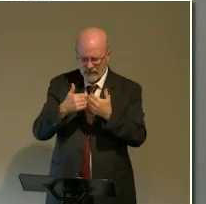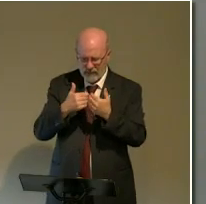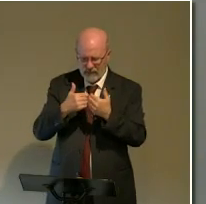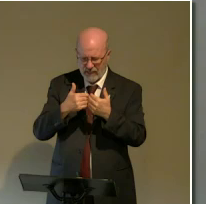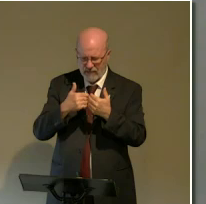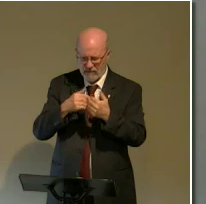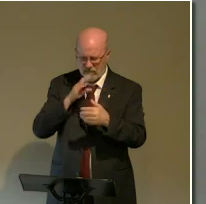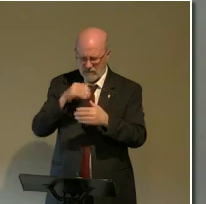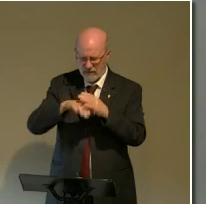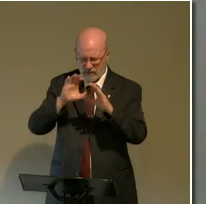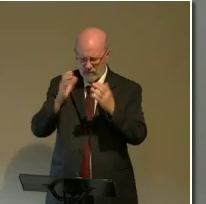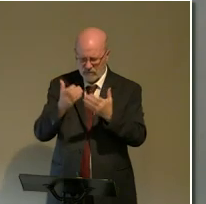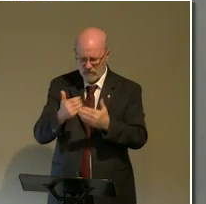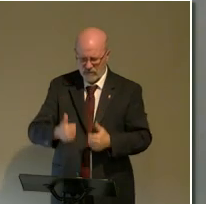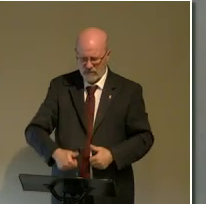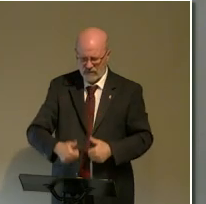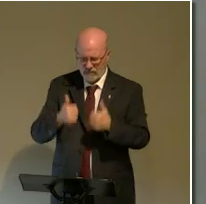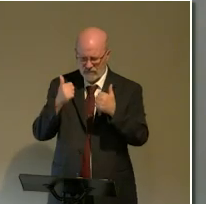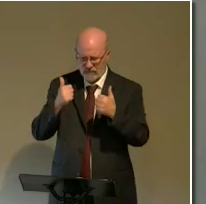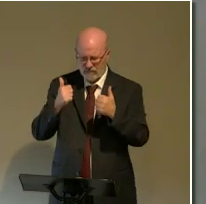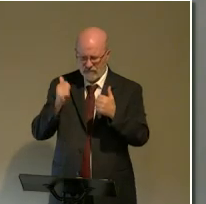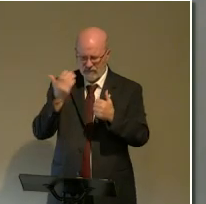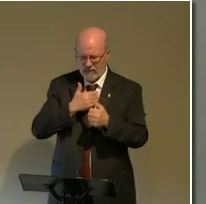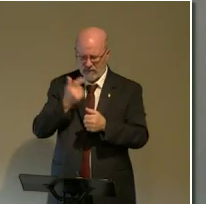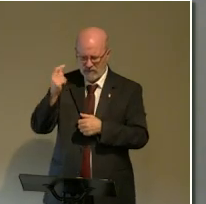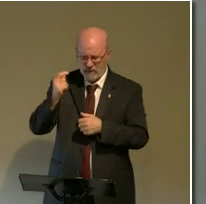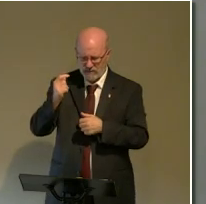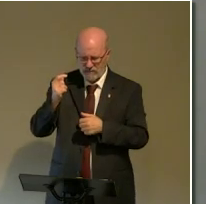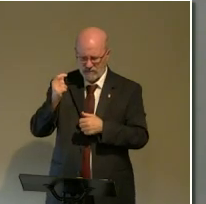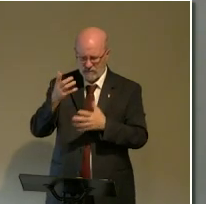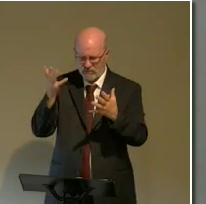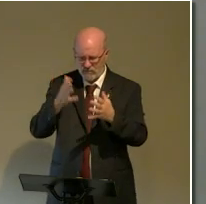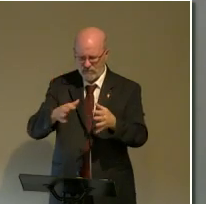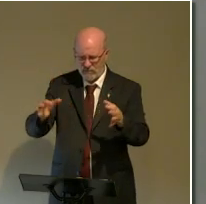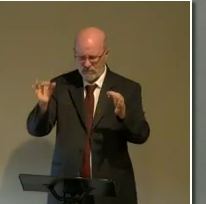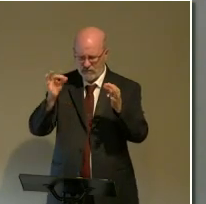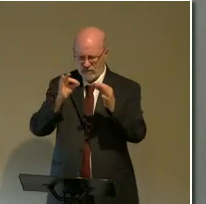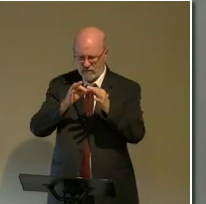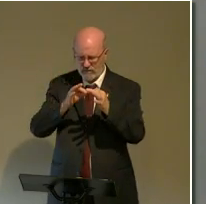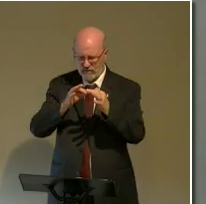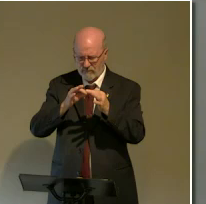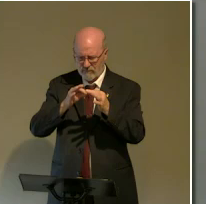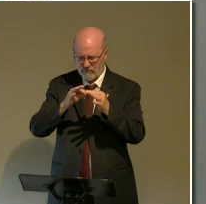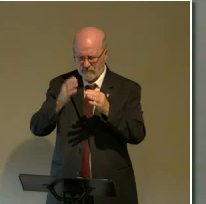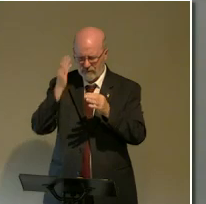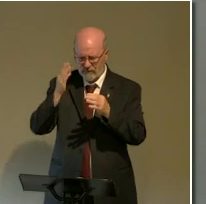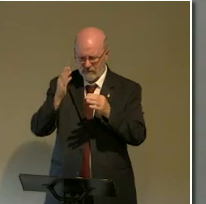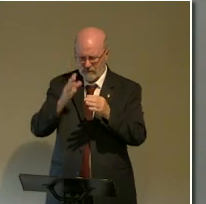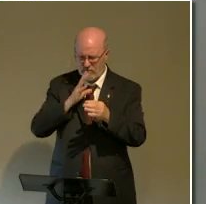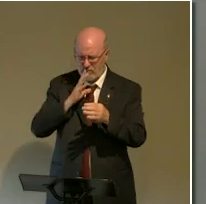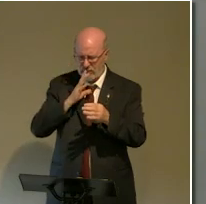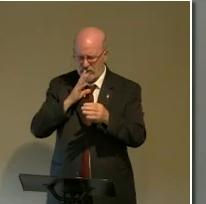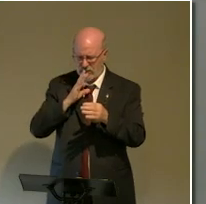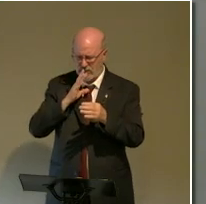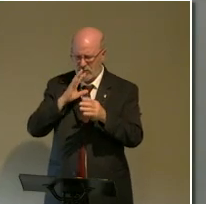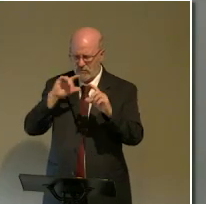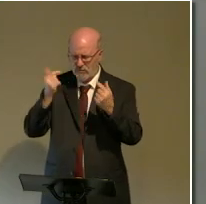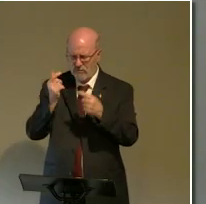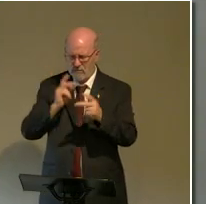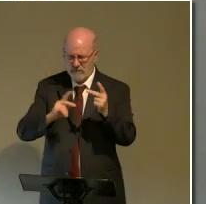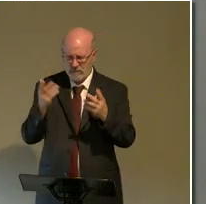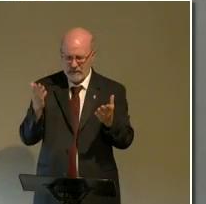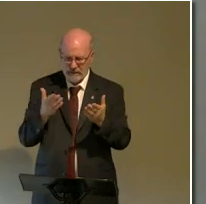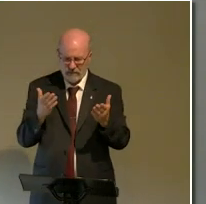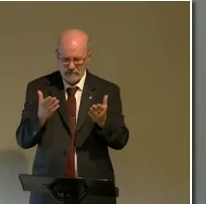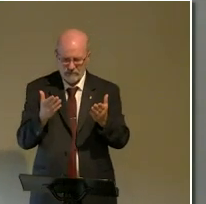in the world that we live in, Lord. Our testimony is so important, Lord. And I know I'm speaking to a group of people